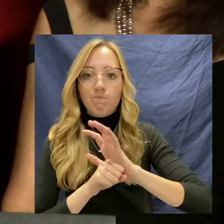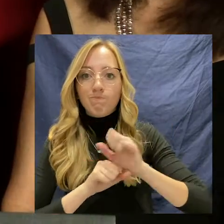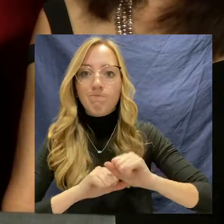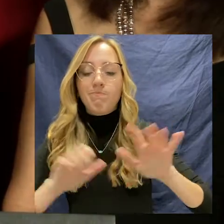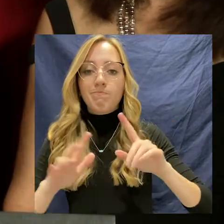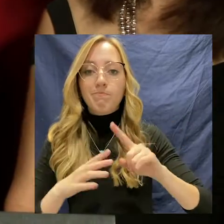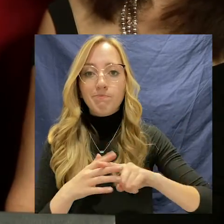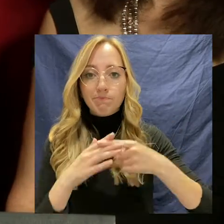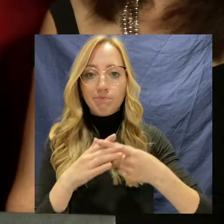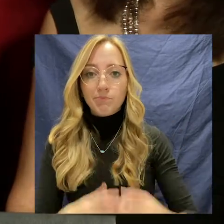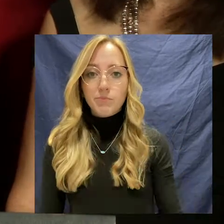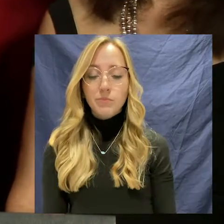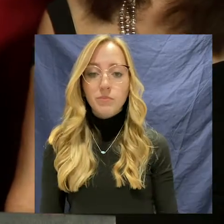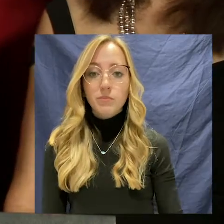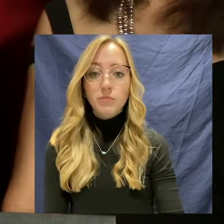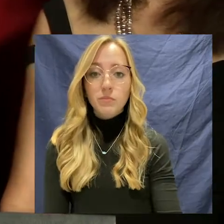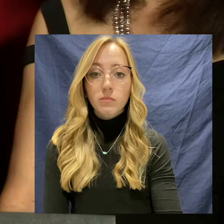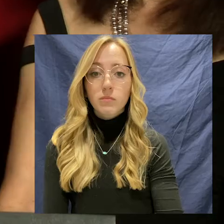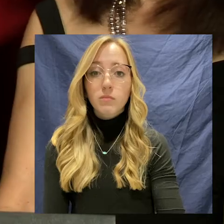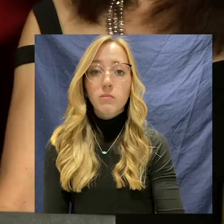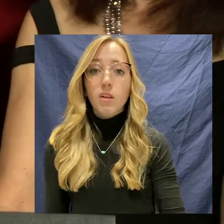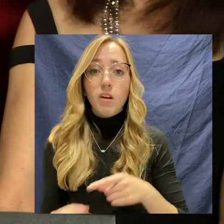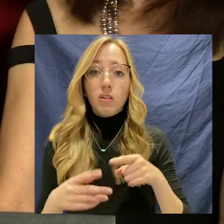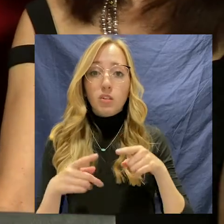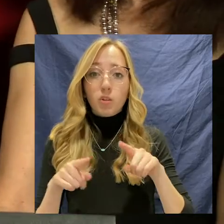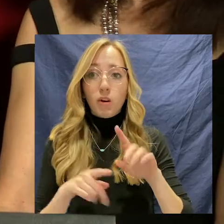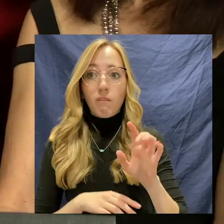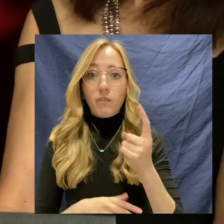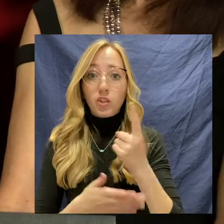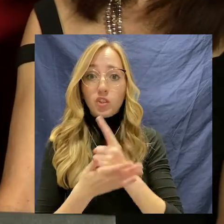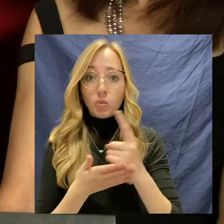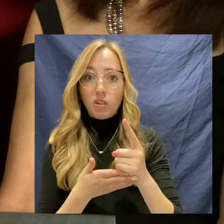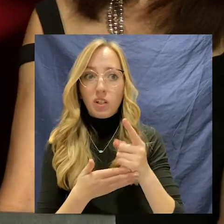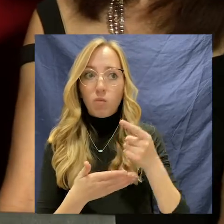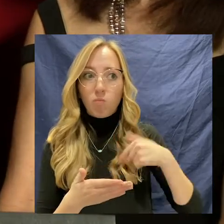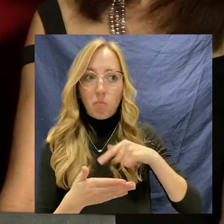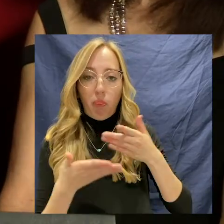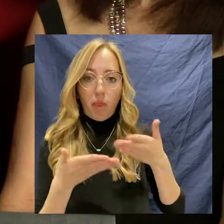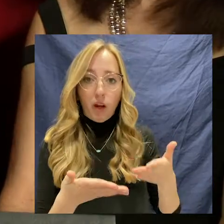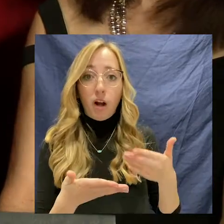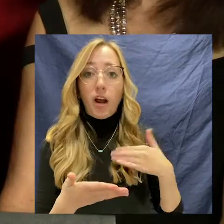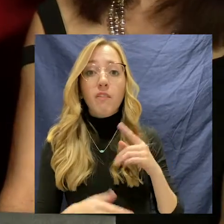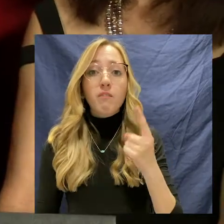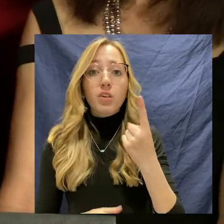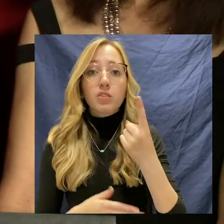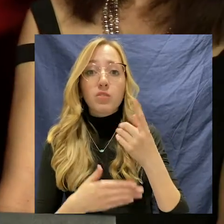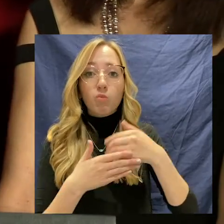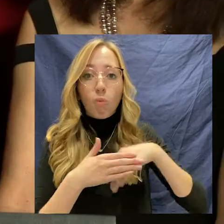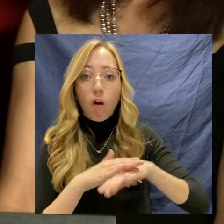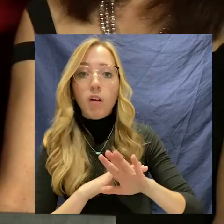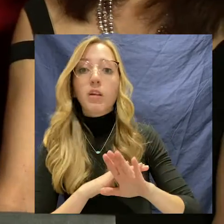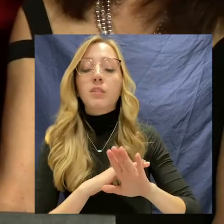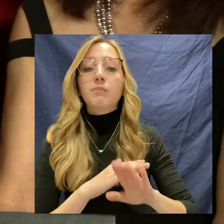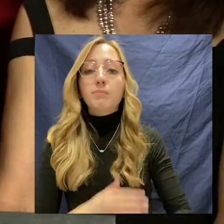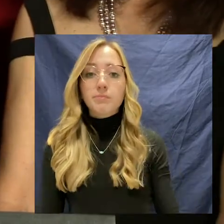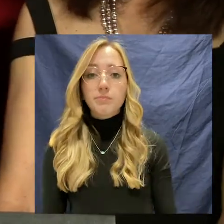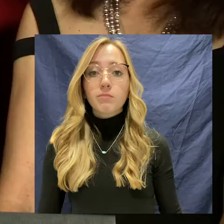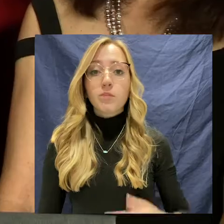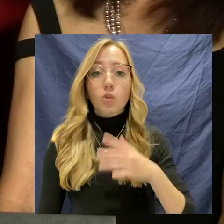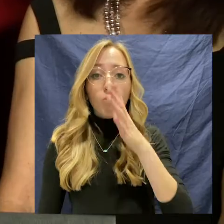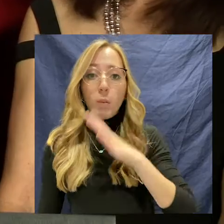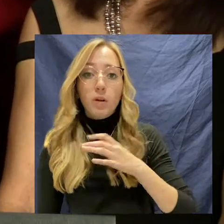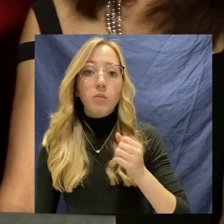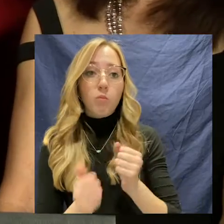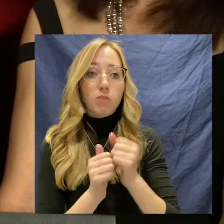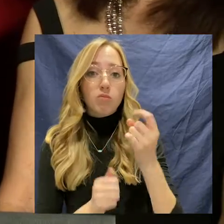In the first week that we were there, we had our first walk-in. A woman who came to our front door with 2 children, stating